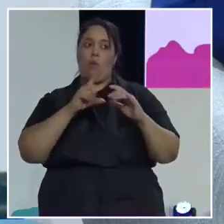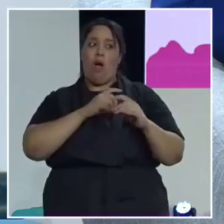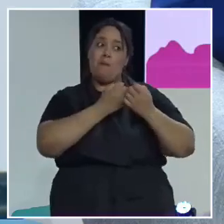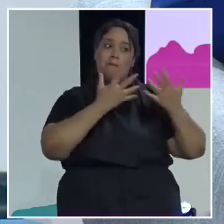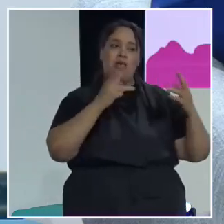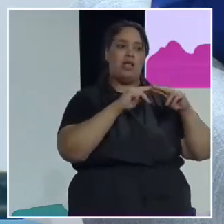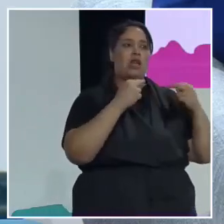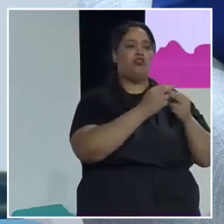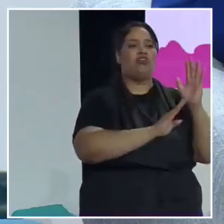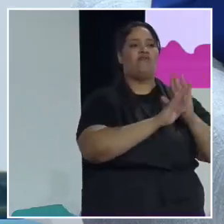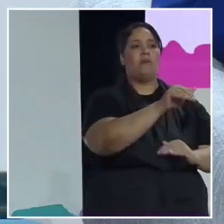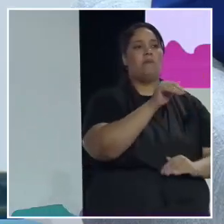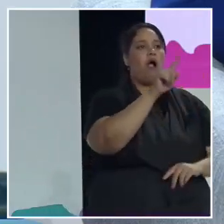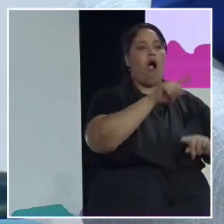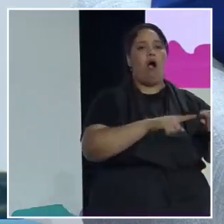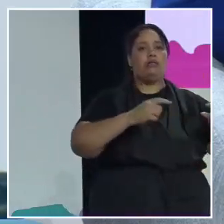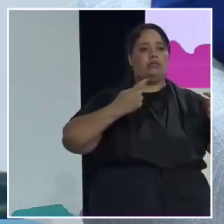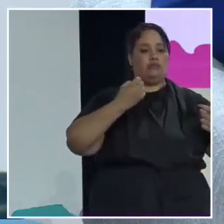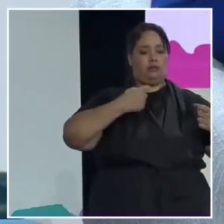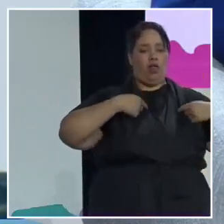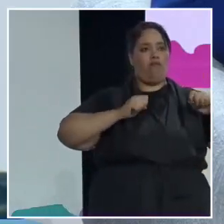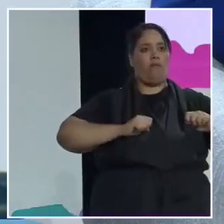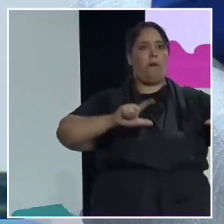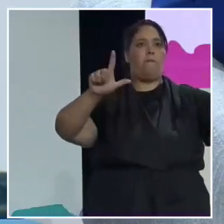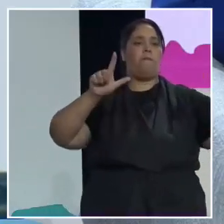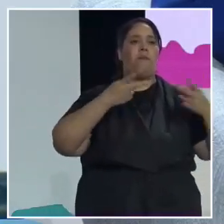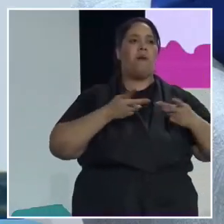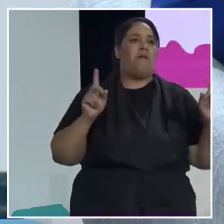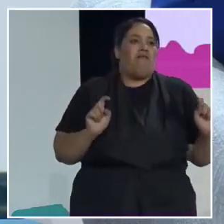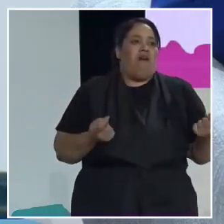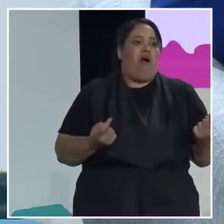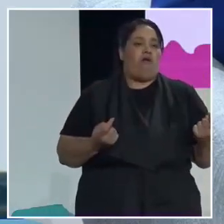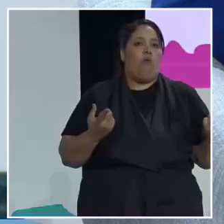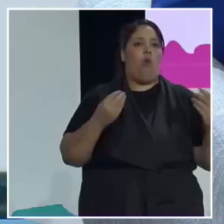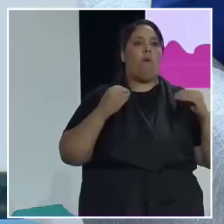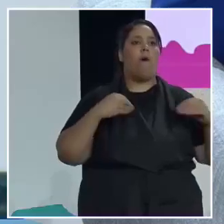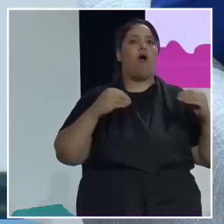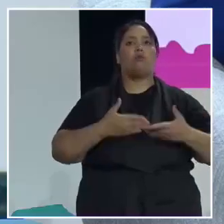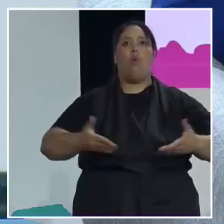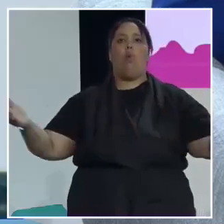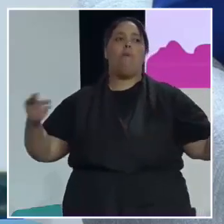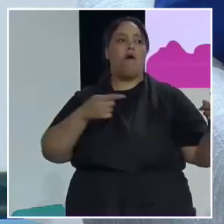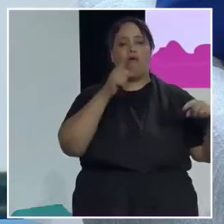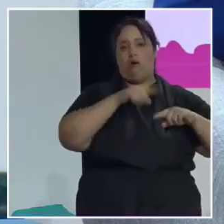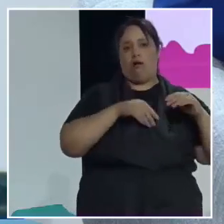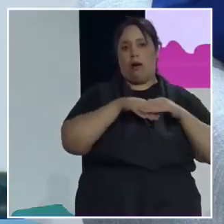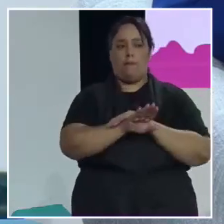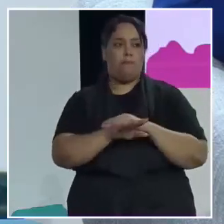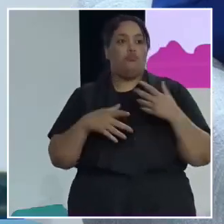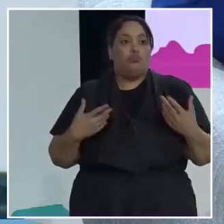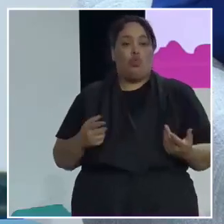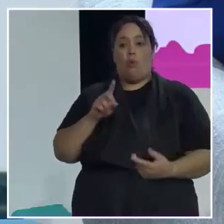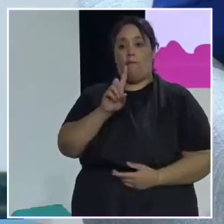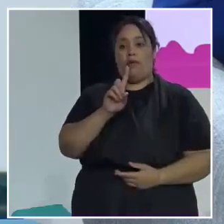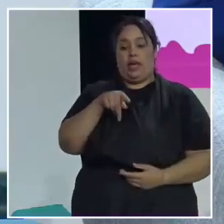go to the public markets themselves, they can't go to the bond markets, and that will start getting these PDBs